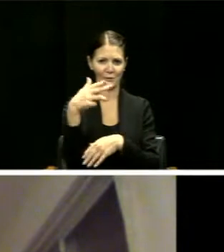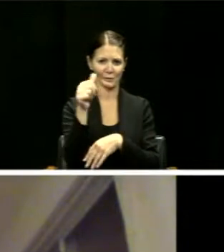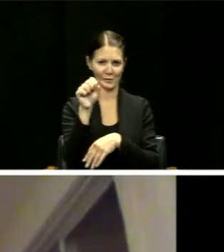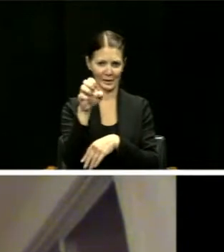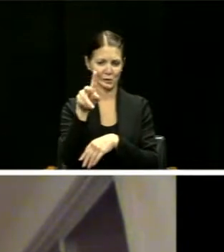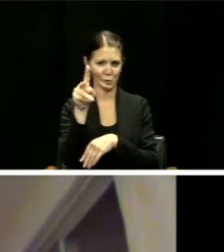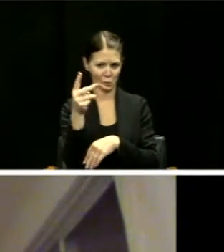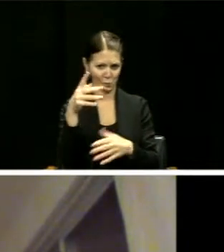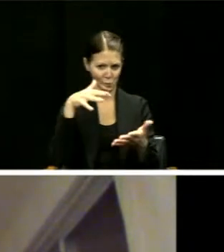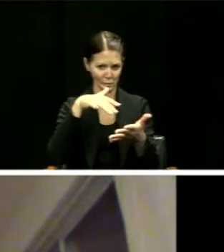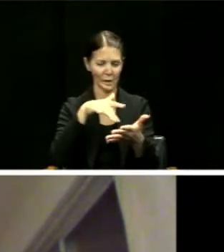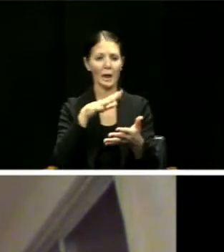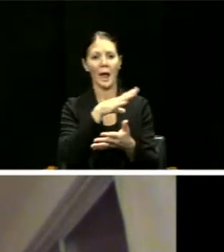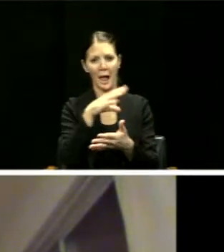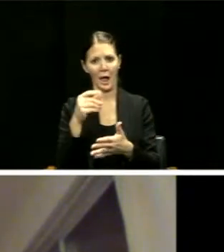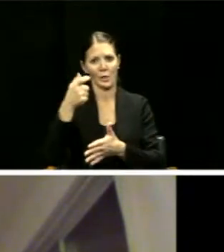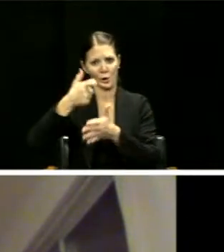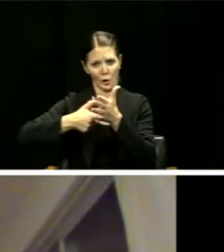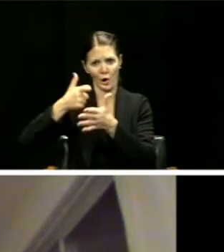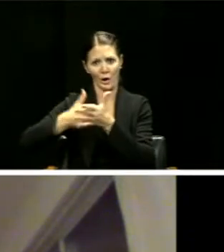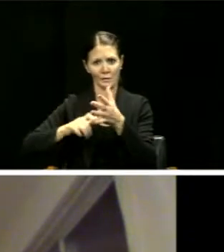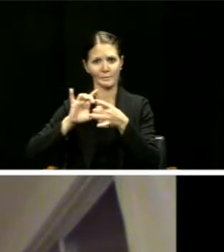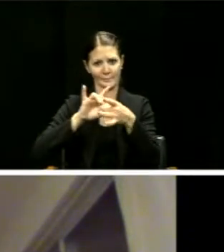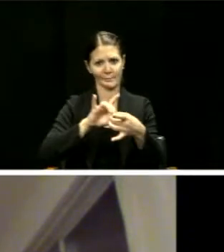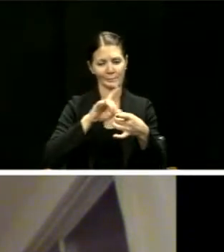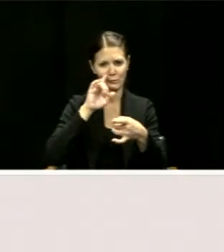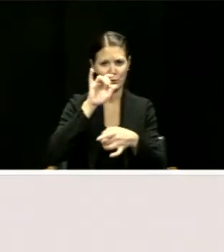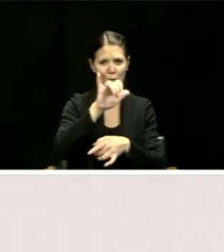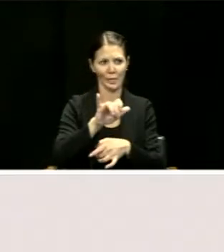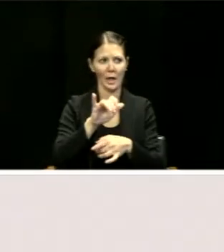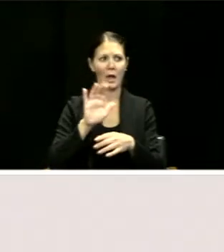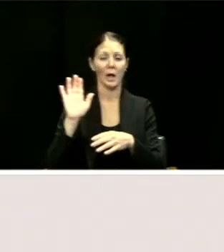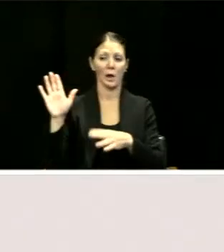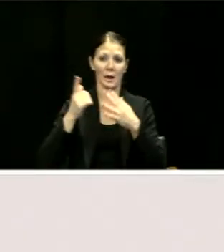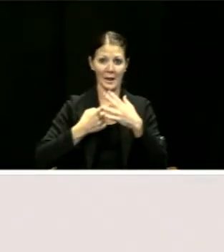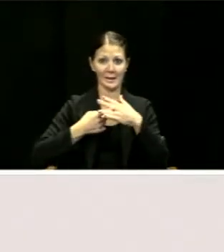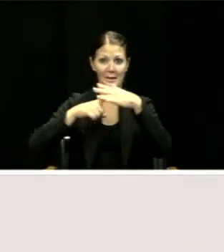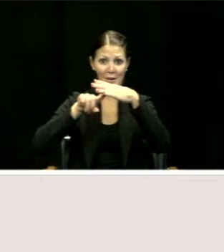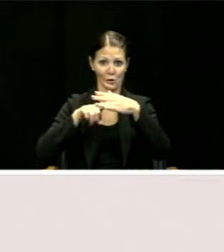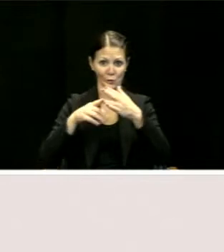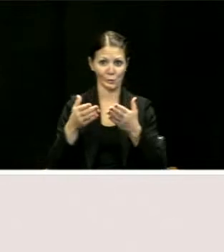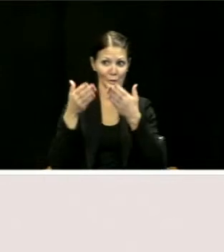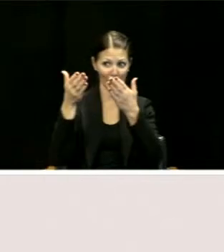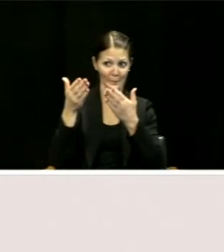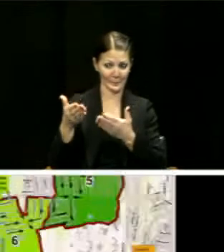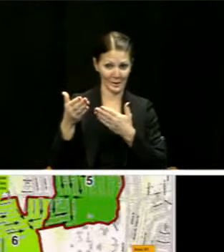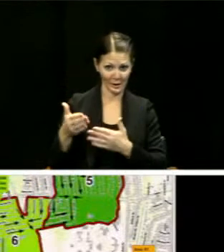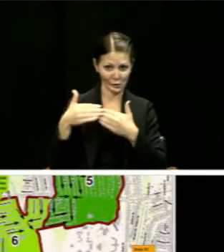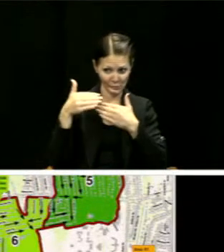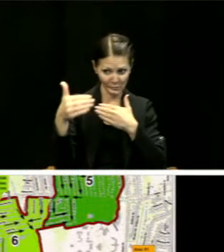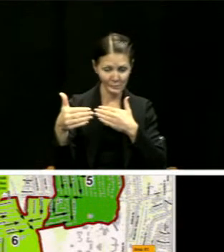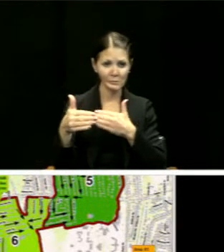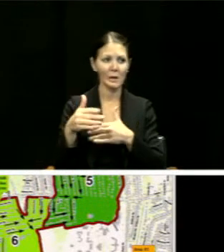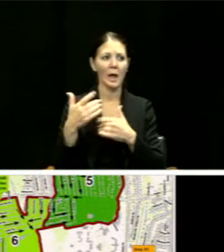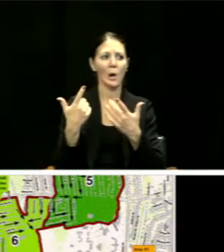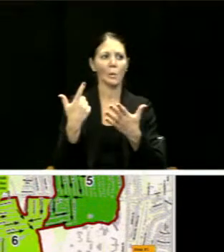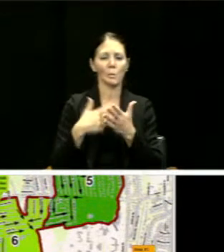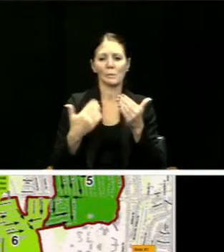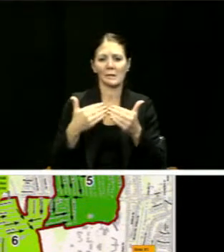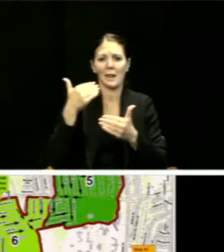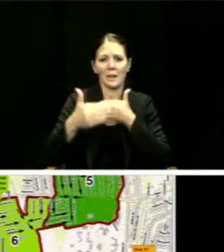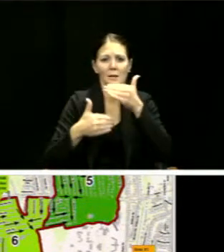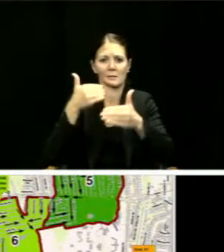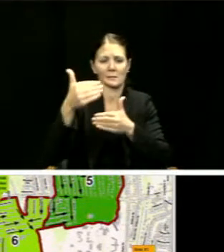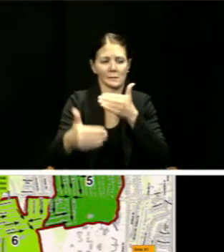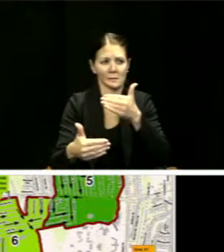costs associated with it, the initial recommendations going forward, and the next steps. So,